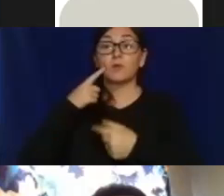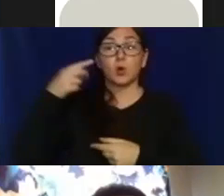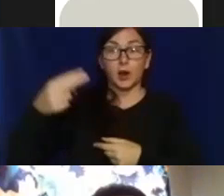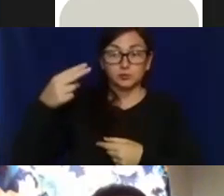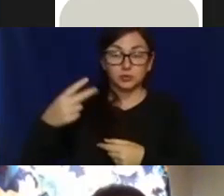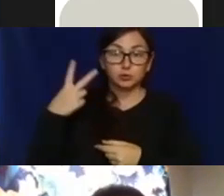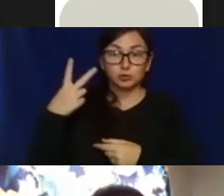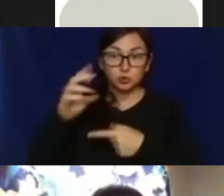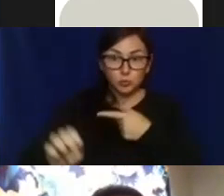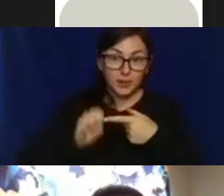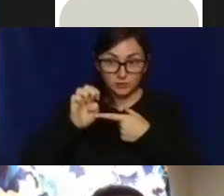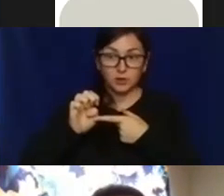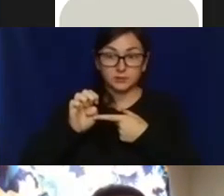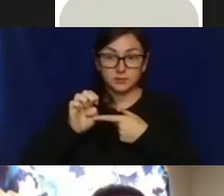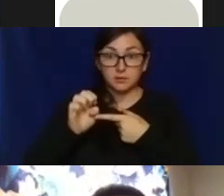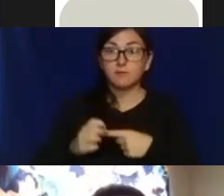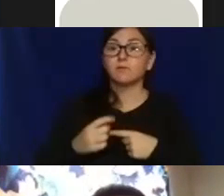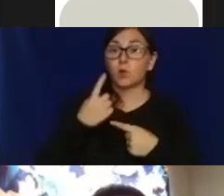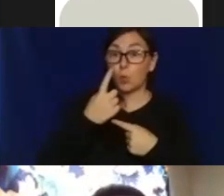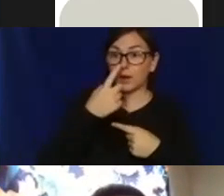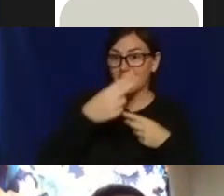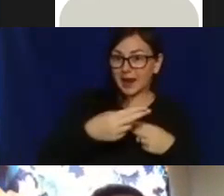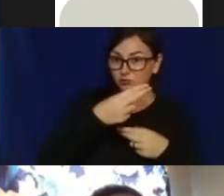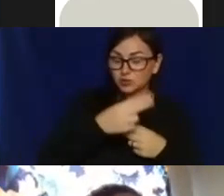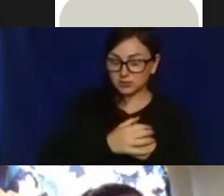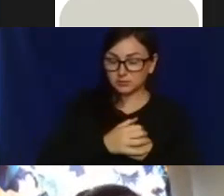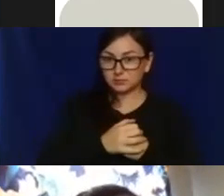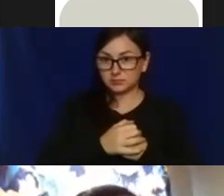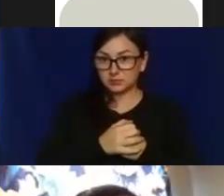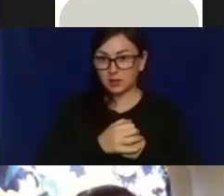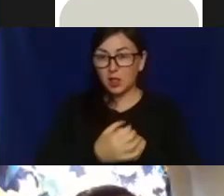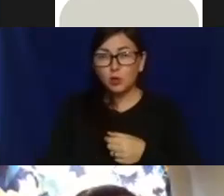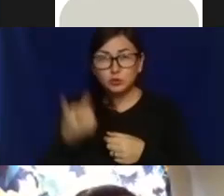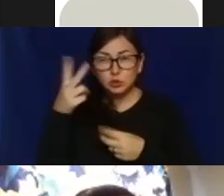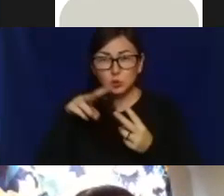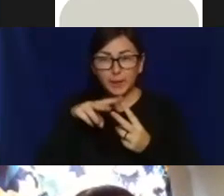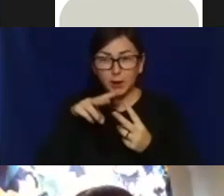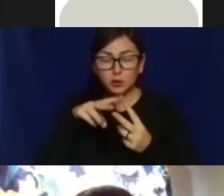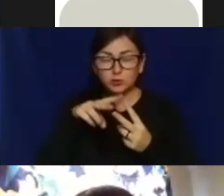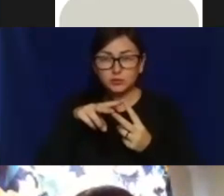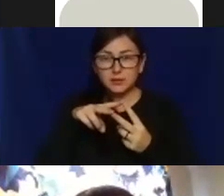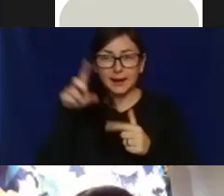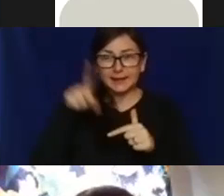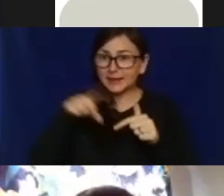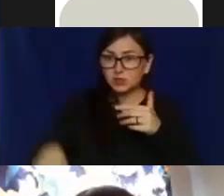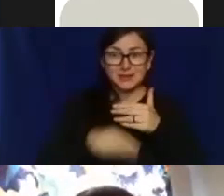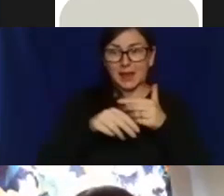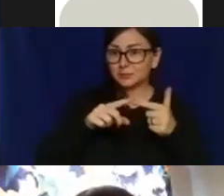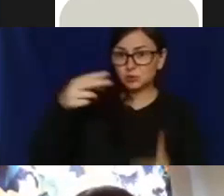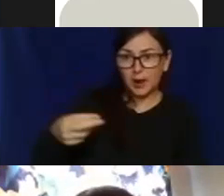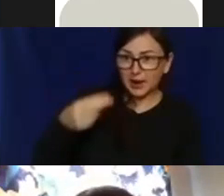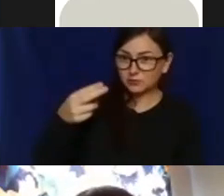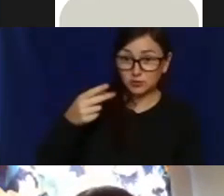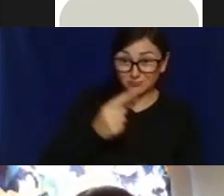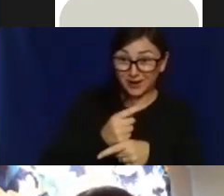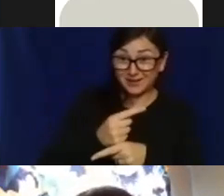around hydrogen. So I cannot put those 2 pairs on the hydrogen, correct? Because hydrogen's